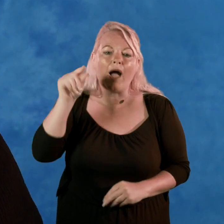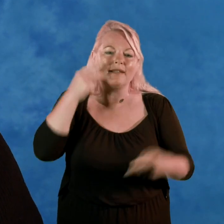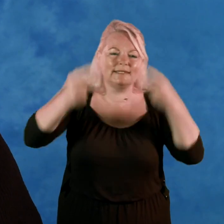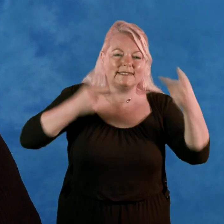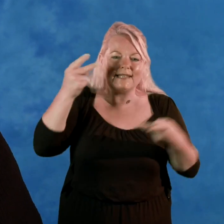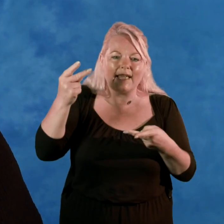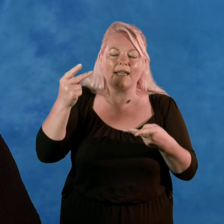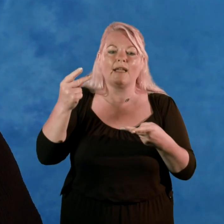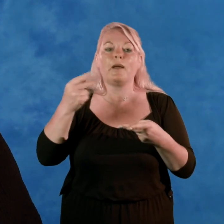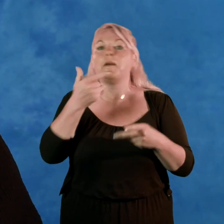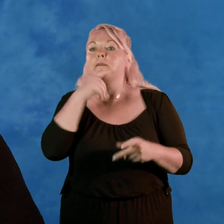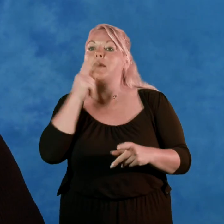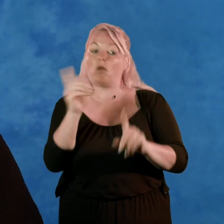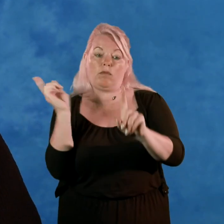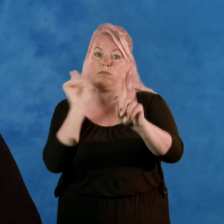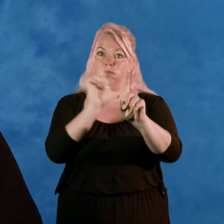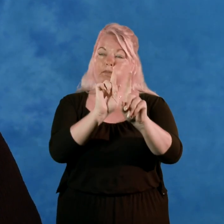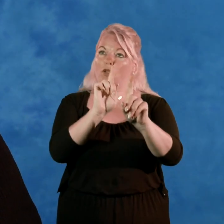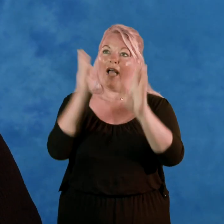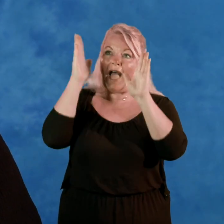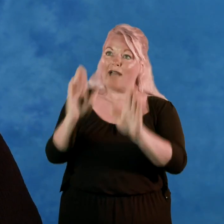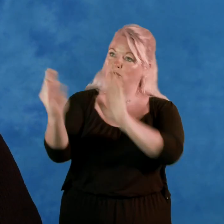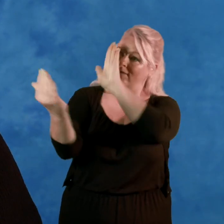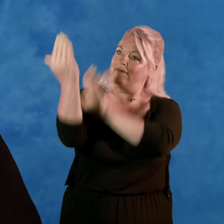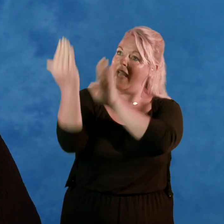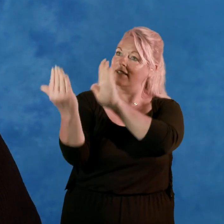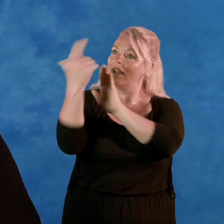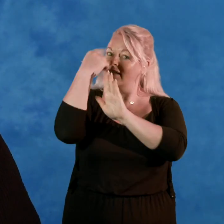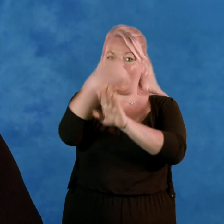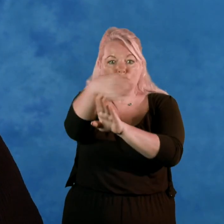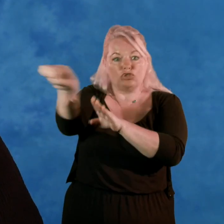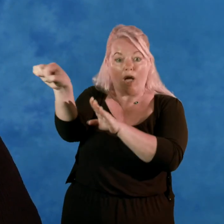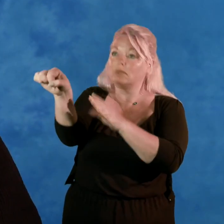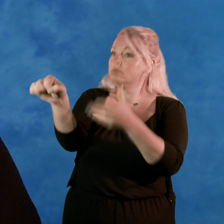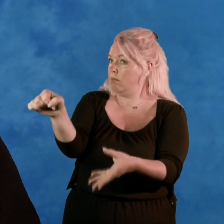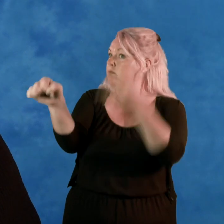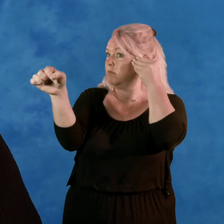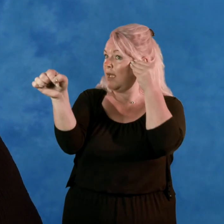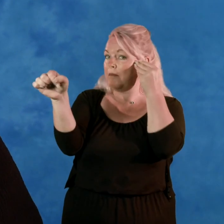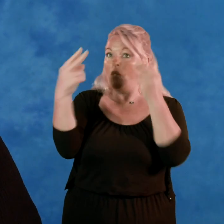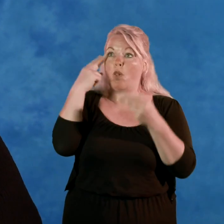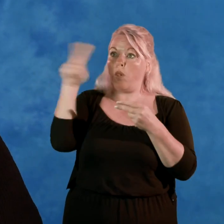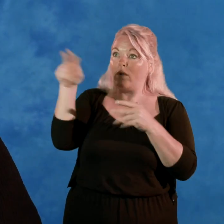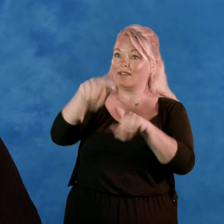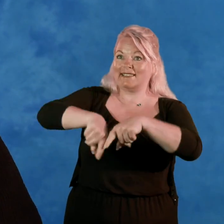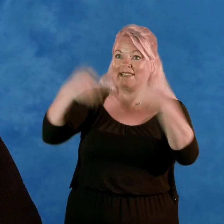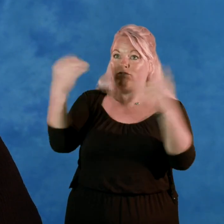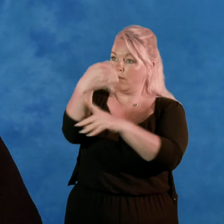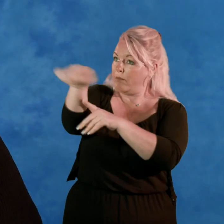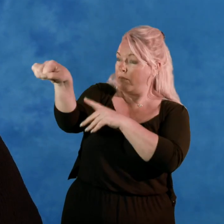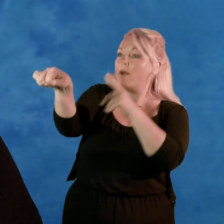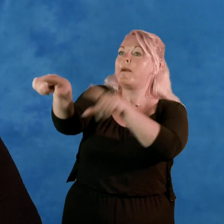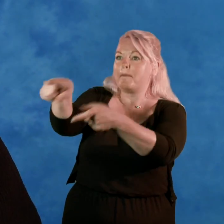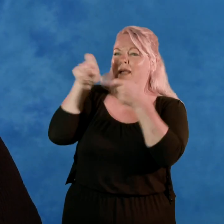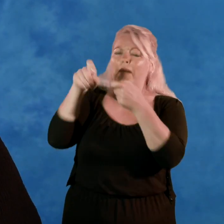hear people face back the other way. They don't have to face at me, so I can still hear what they're saying if they're looking the other way. And